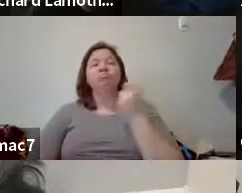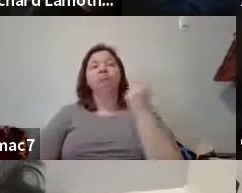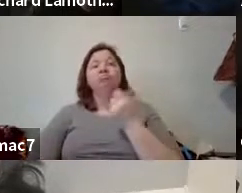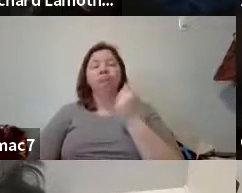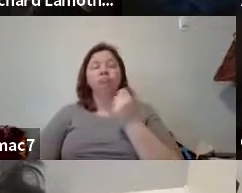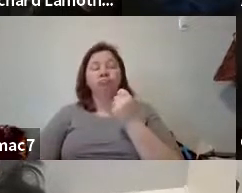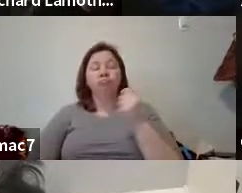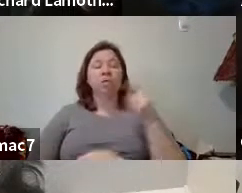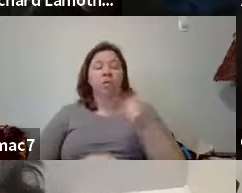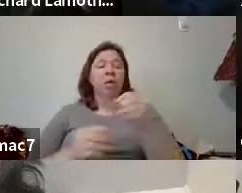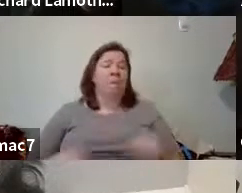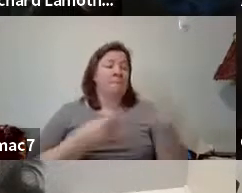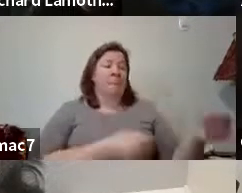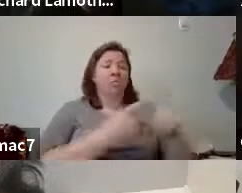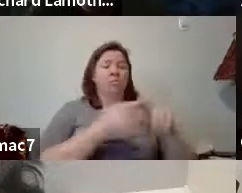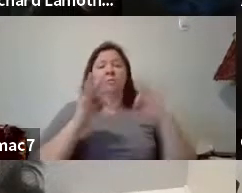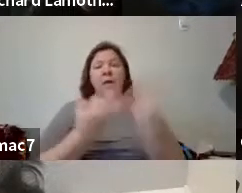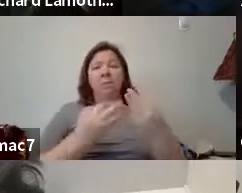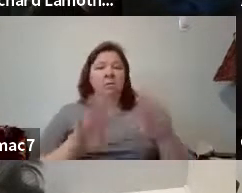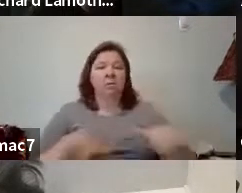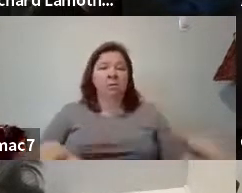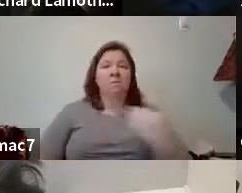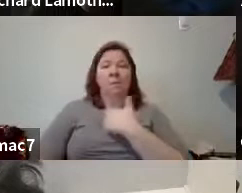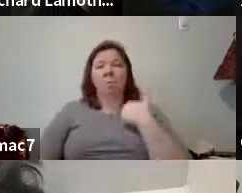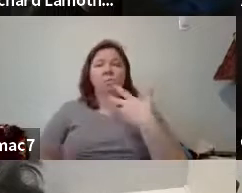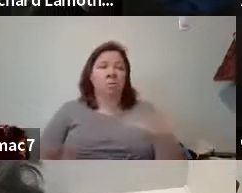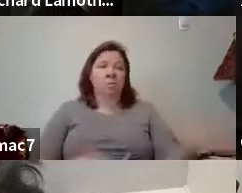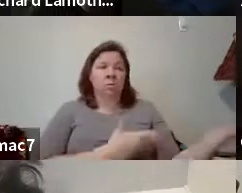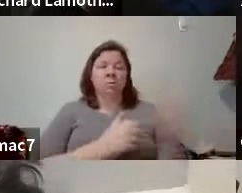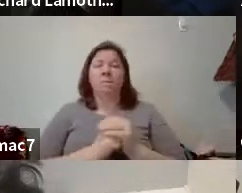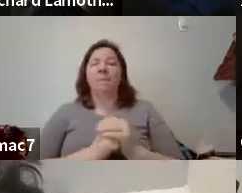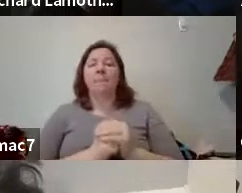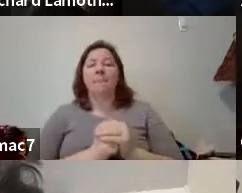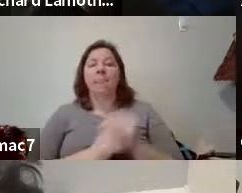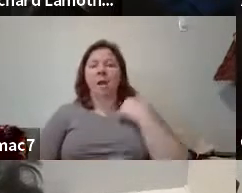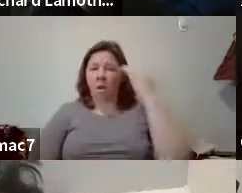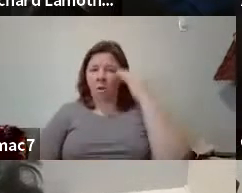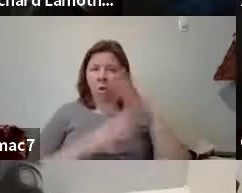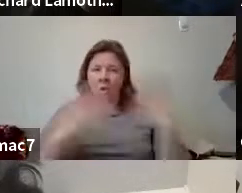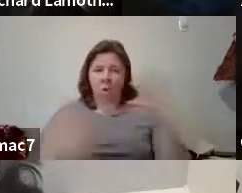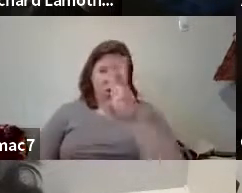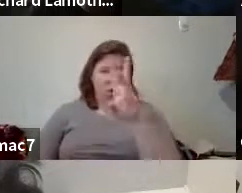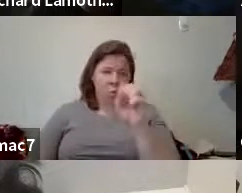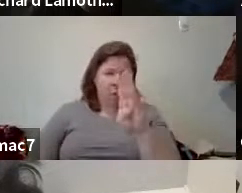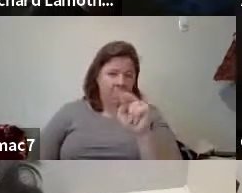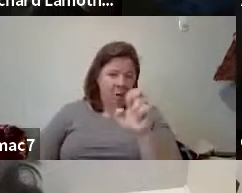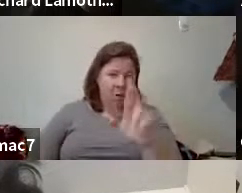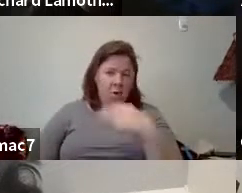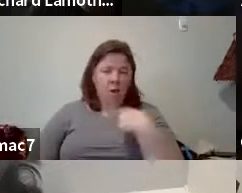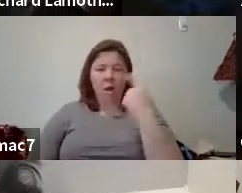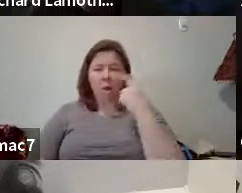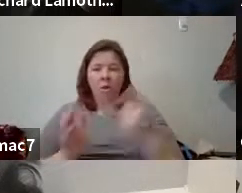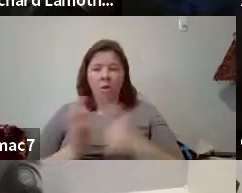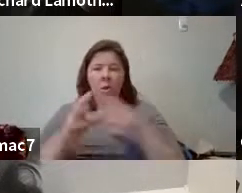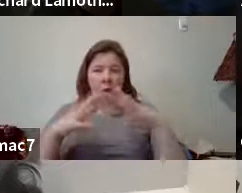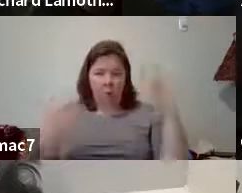point, you can pass it on to your kids. Now, I'm on a lot of these webinars, and I look around and I notice a lot of gray